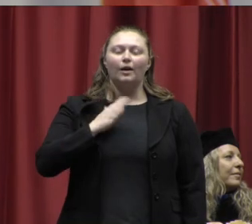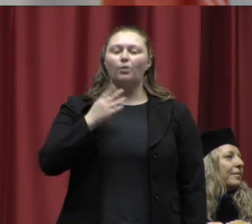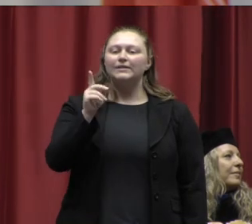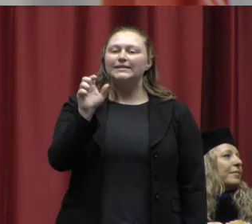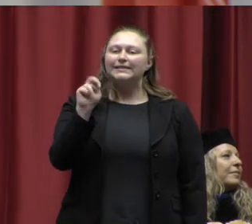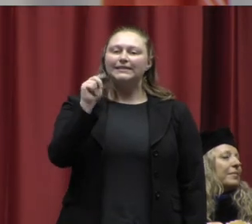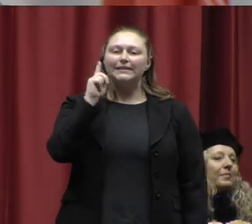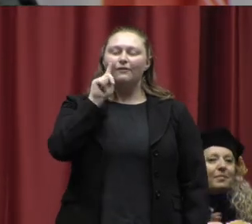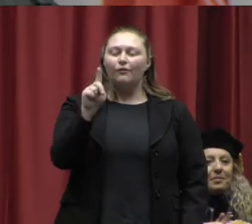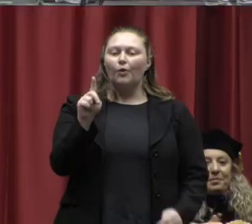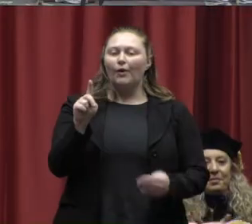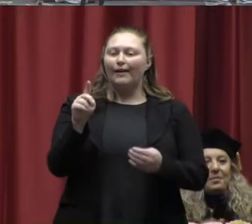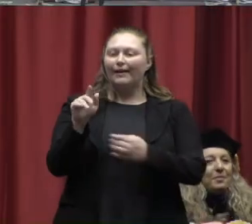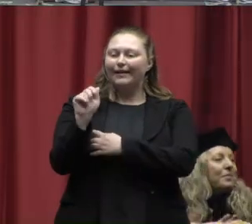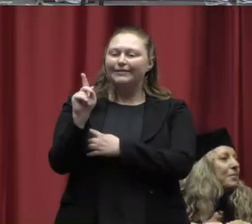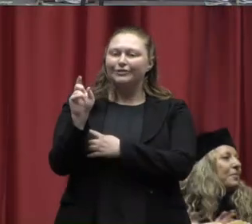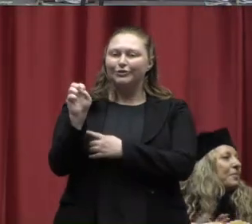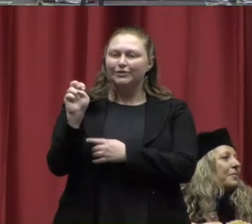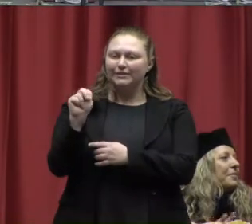Management.